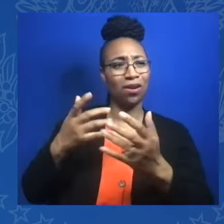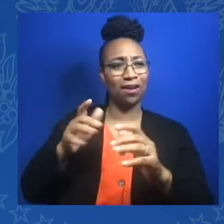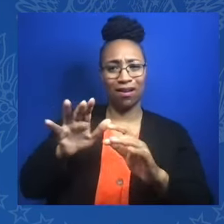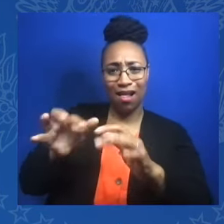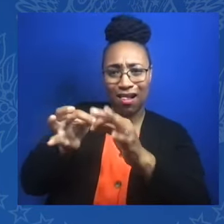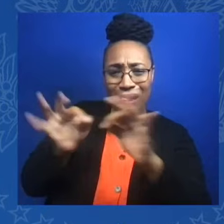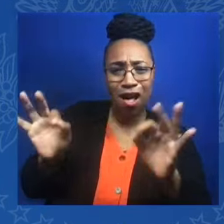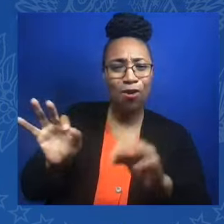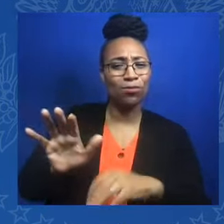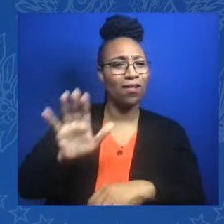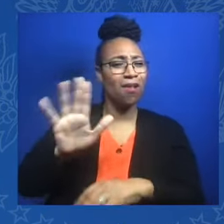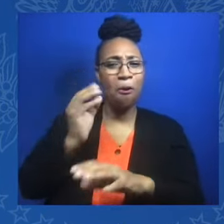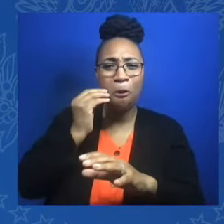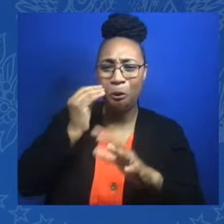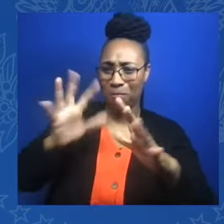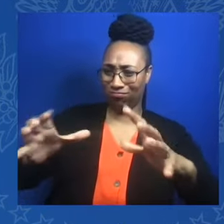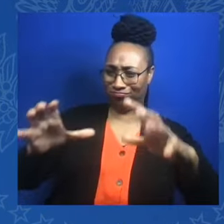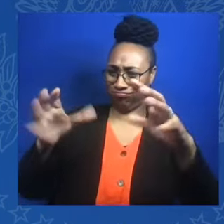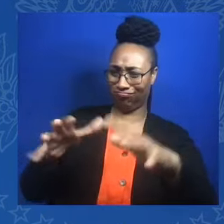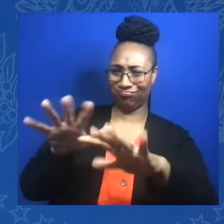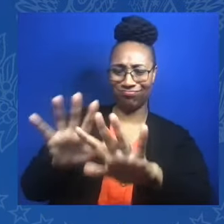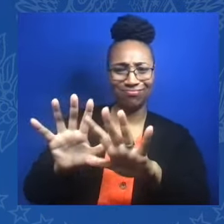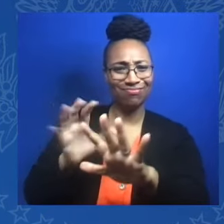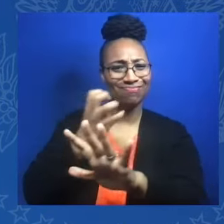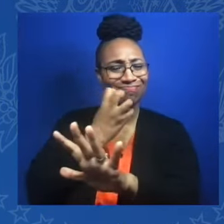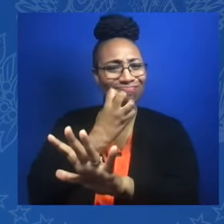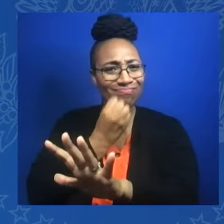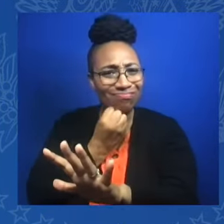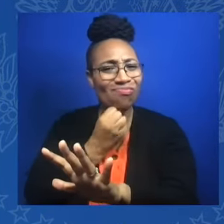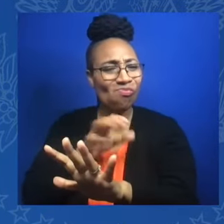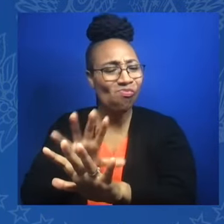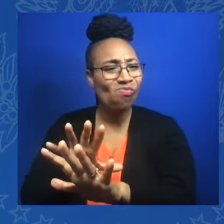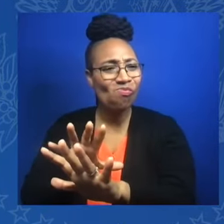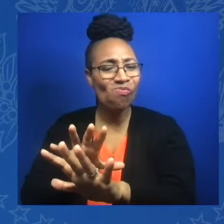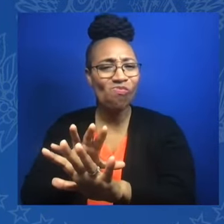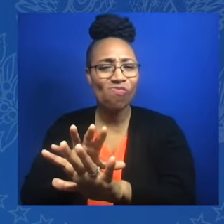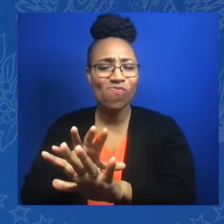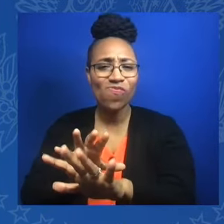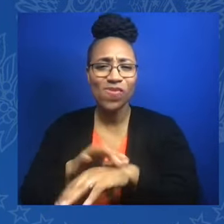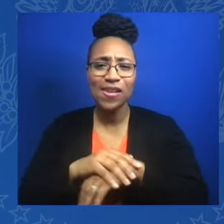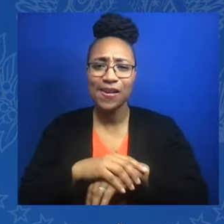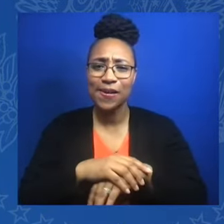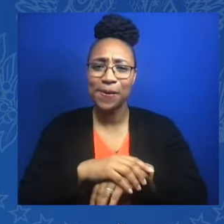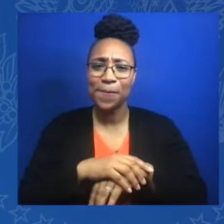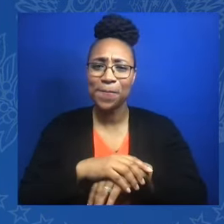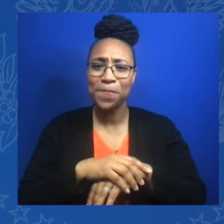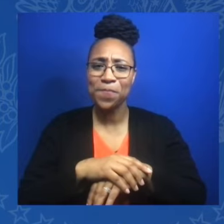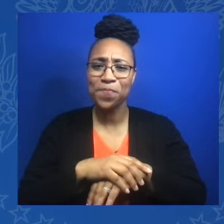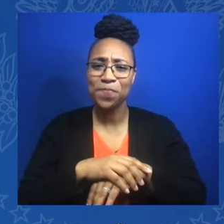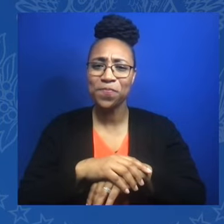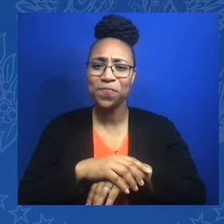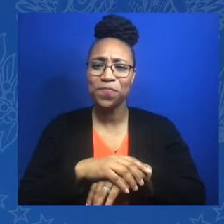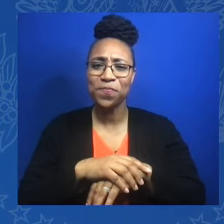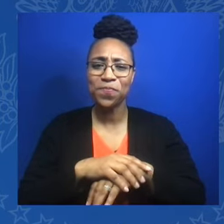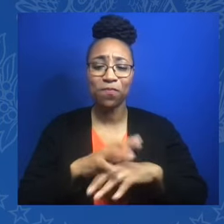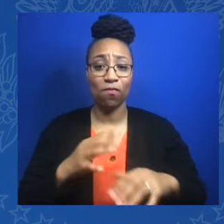President, today I want to introduce you to Natalia, who I met just last week.